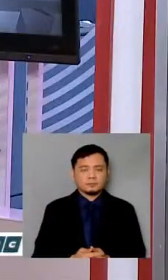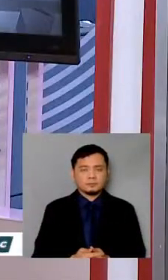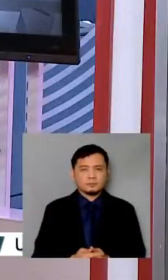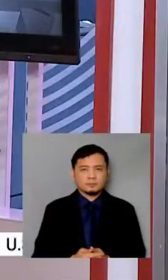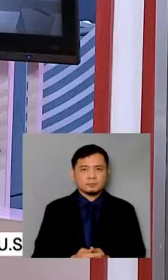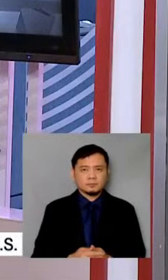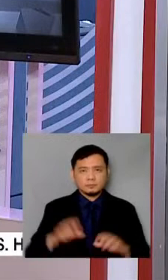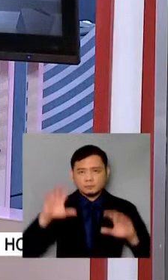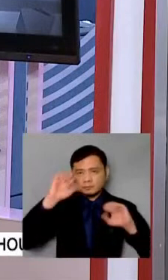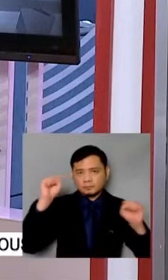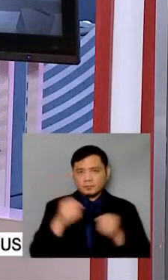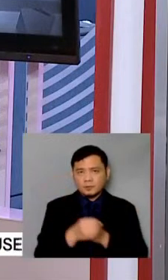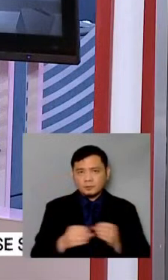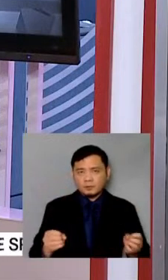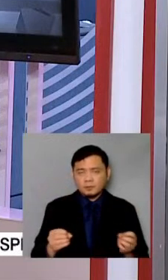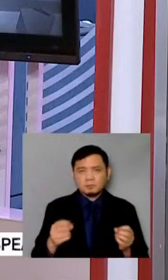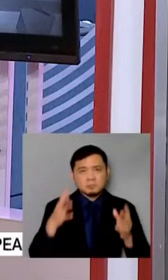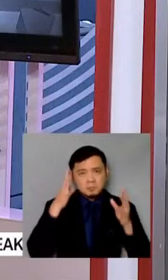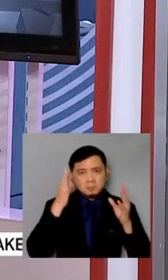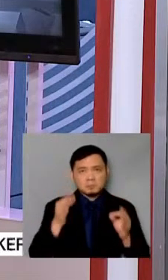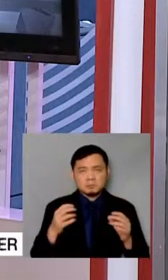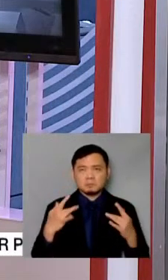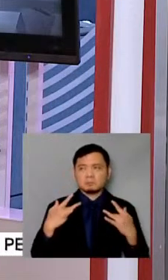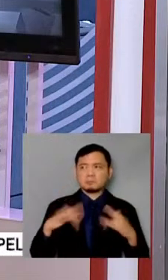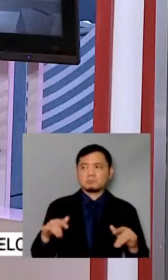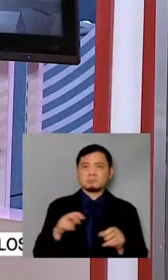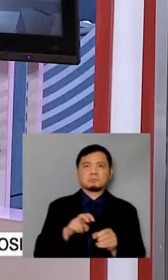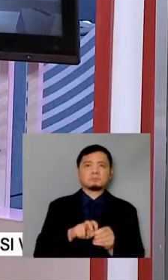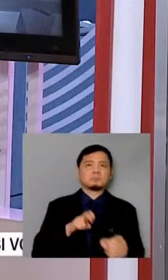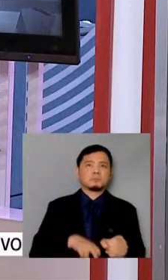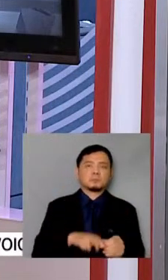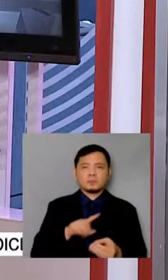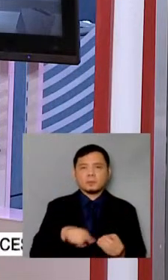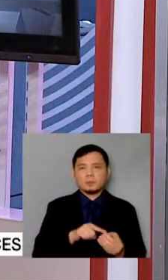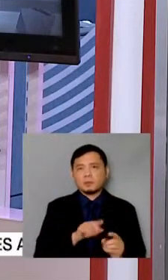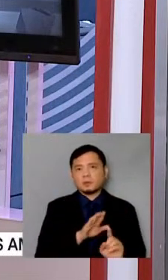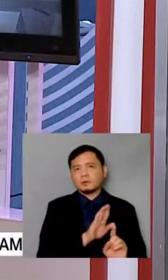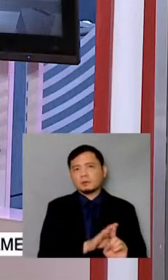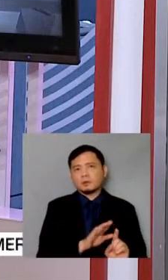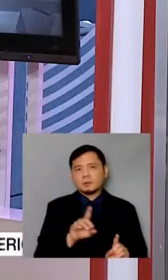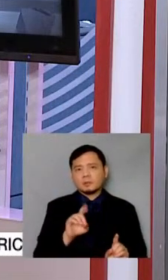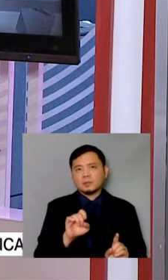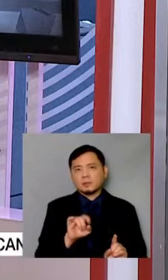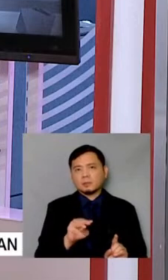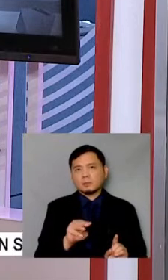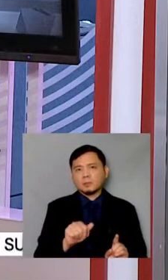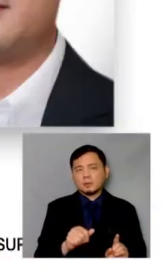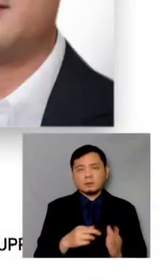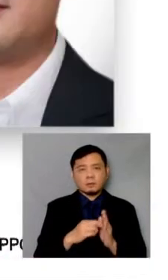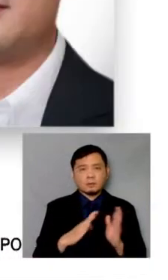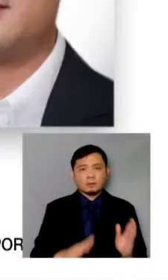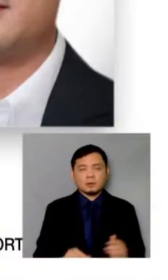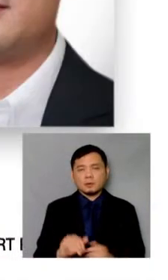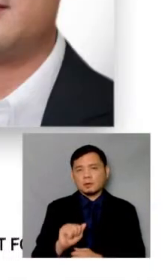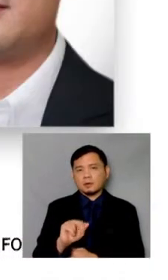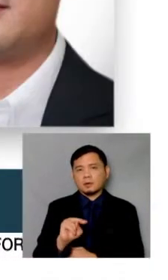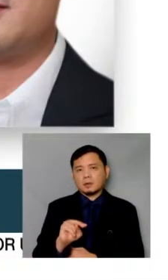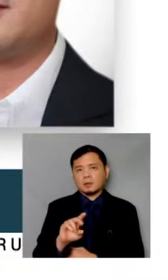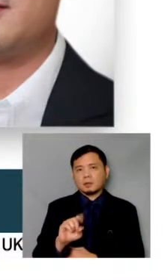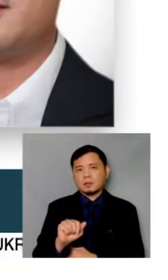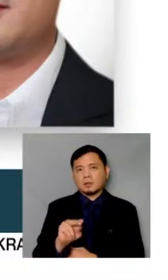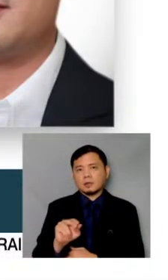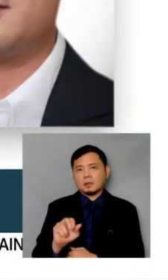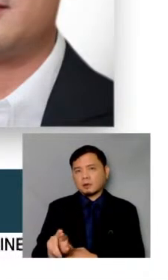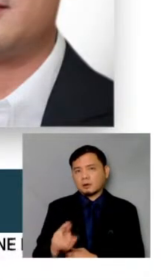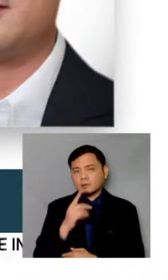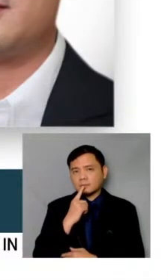Malacanang keeping its hands off the case against Senator Laila De Lima. Acting Presidential Spokesperson Martin Andanar says